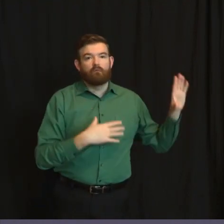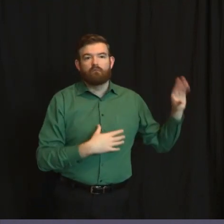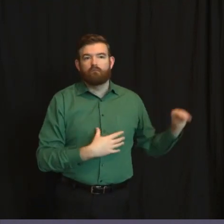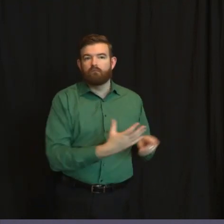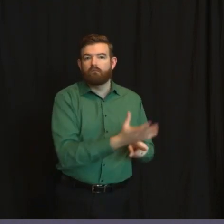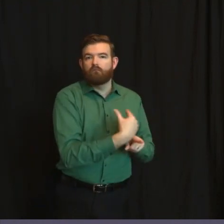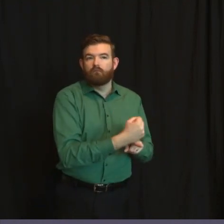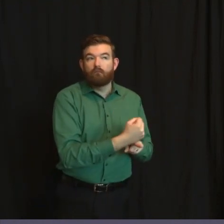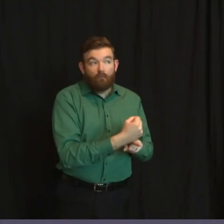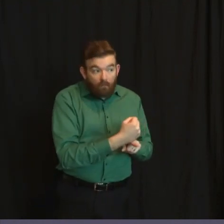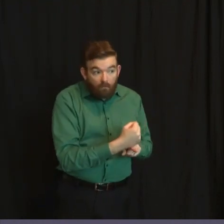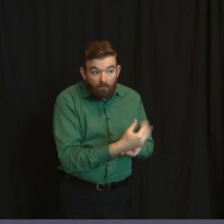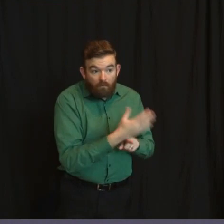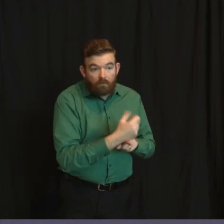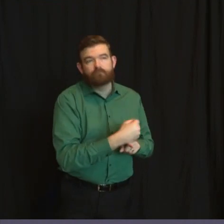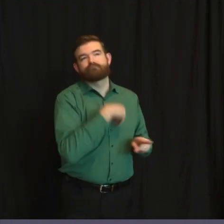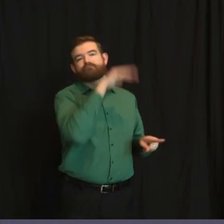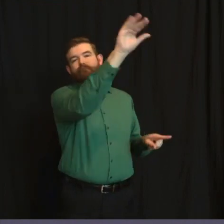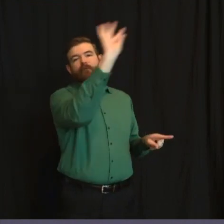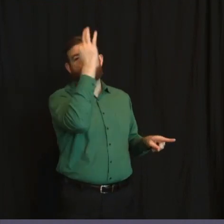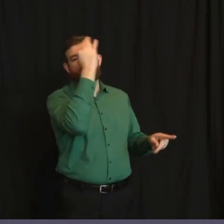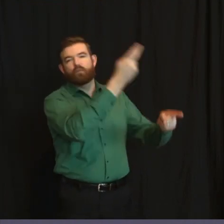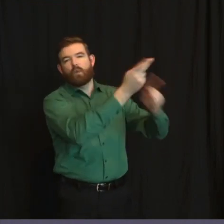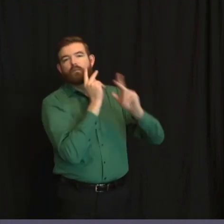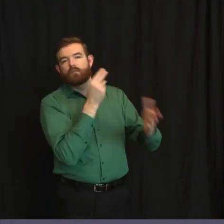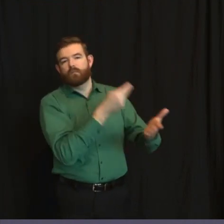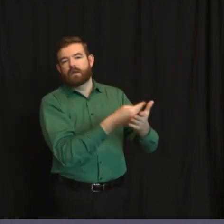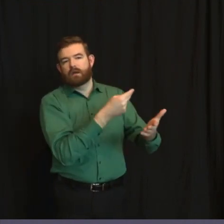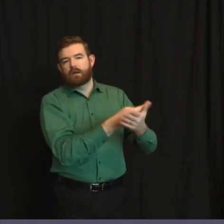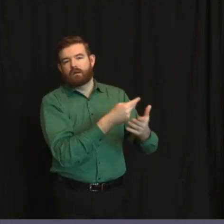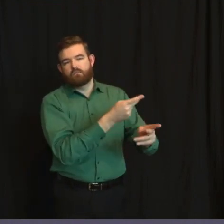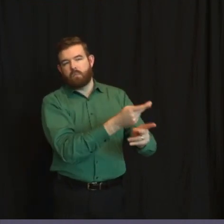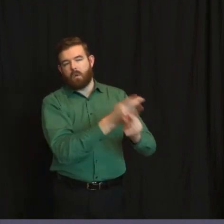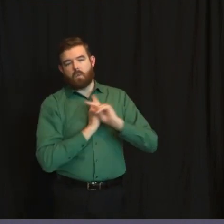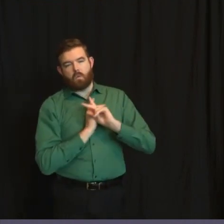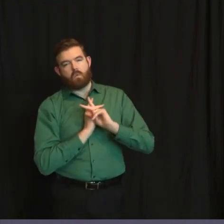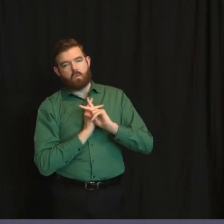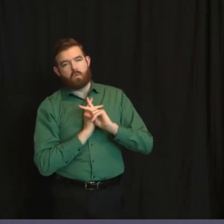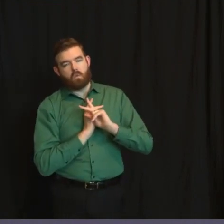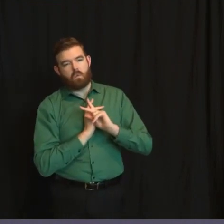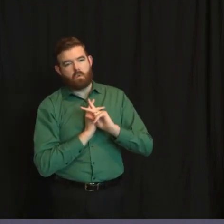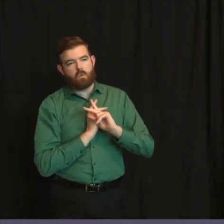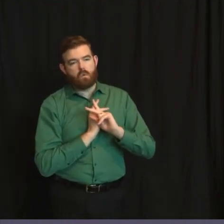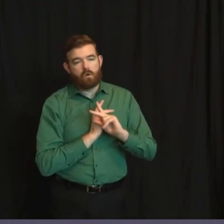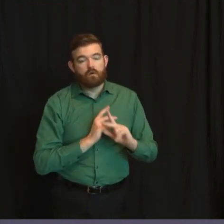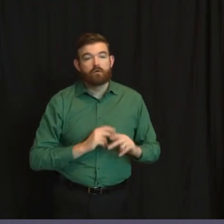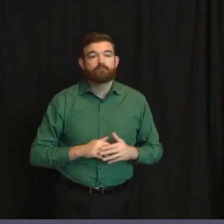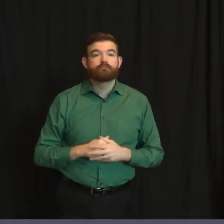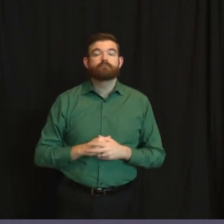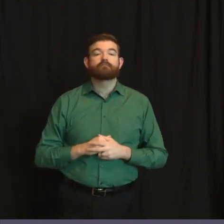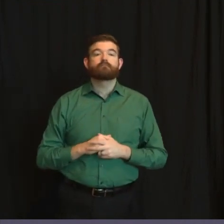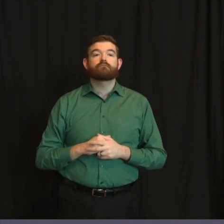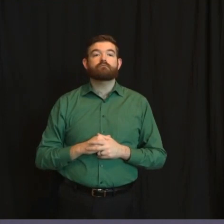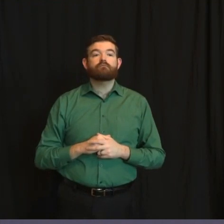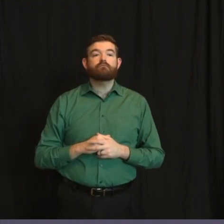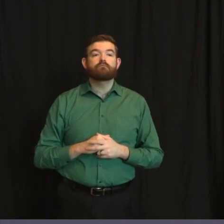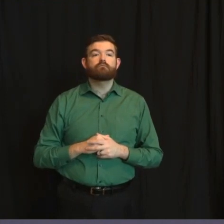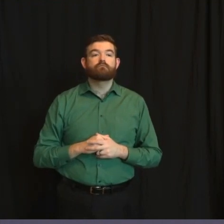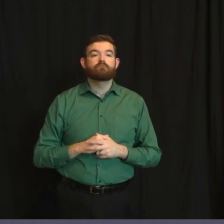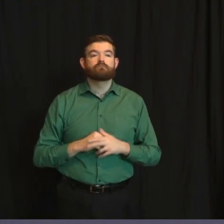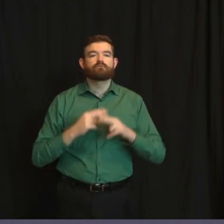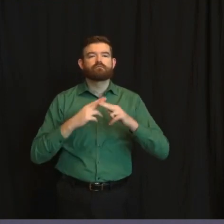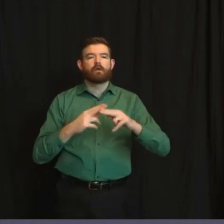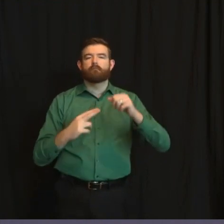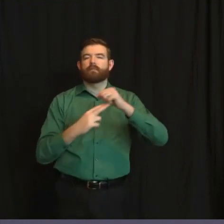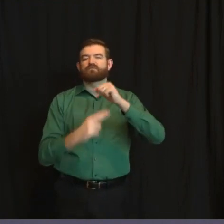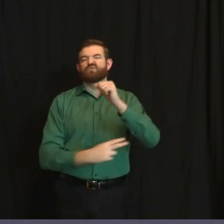broadly, as the governor's spoken about, we may need to access the federal window for bridge loans more broadly for the state, just given